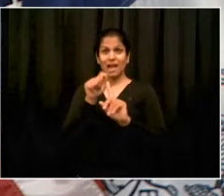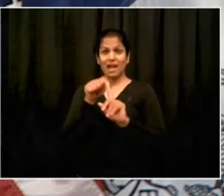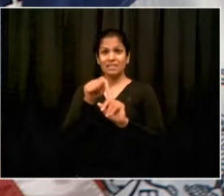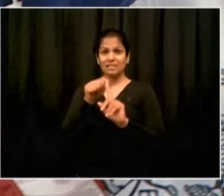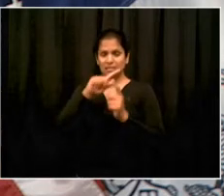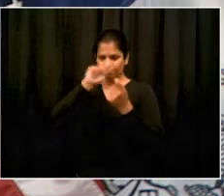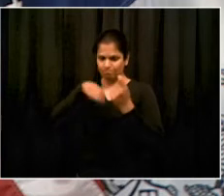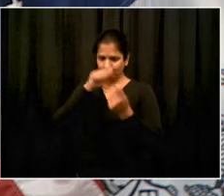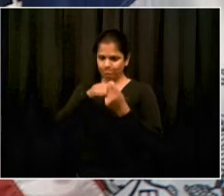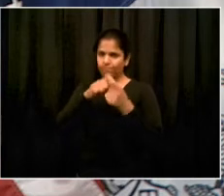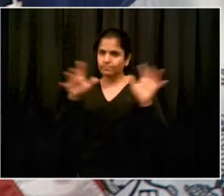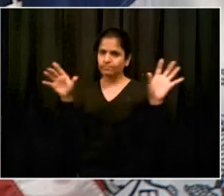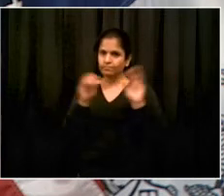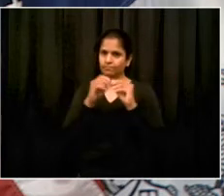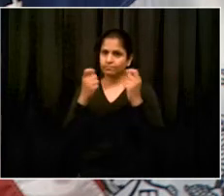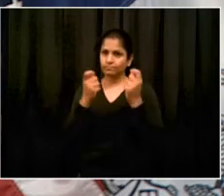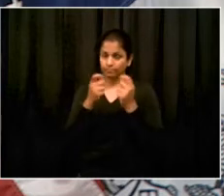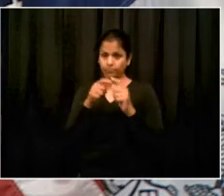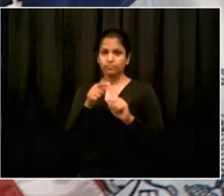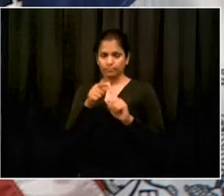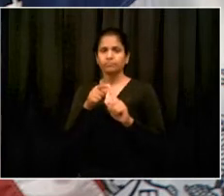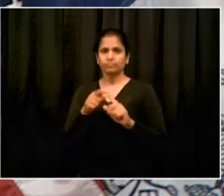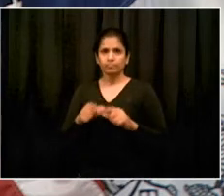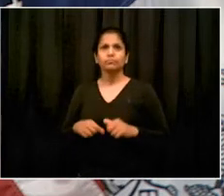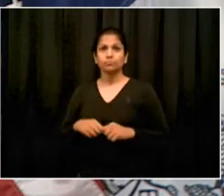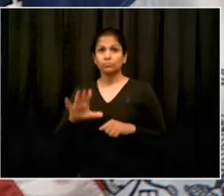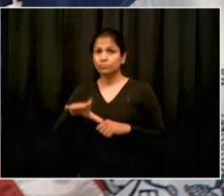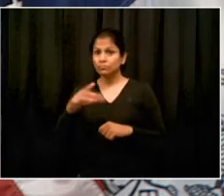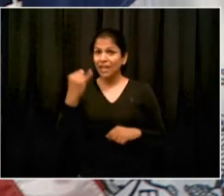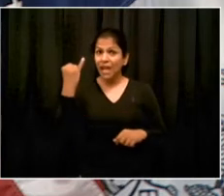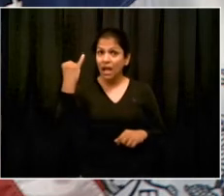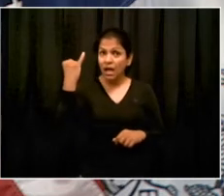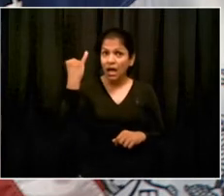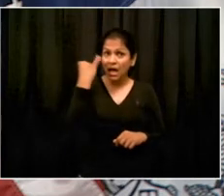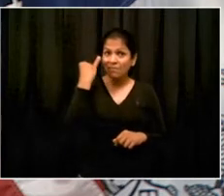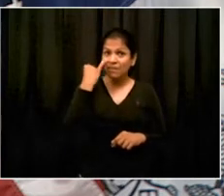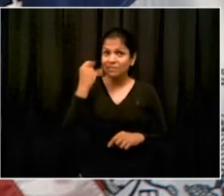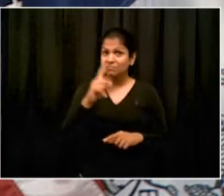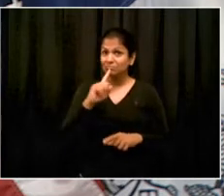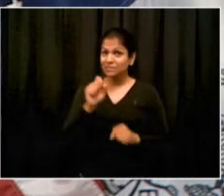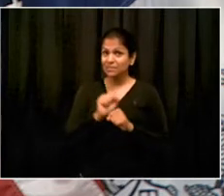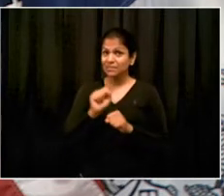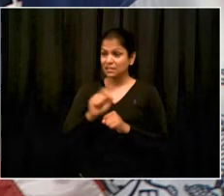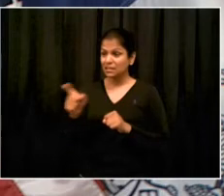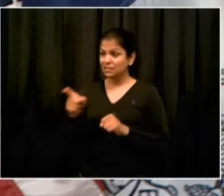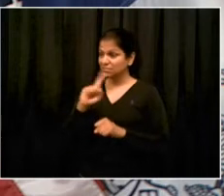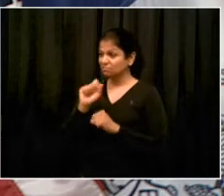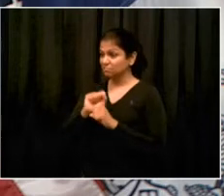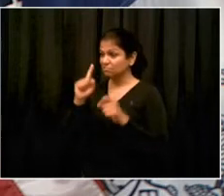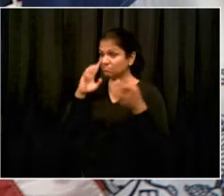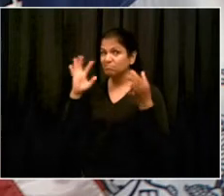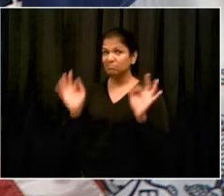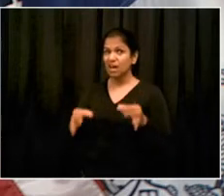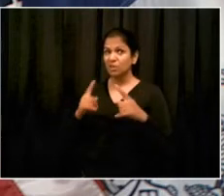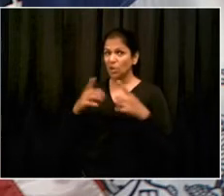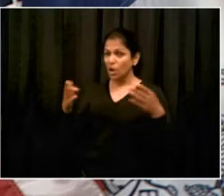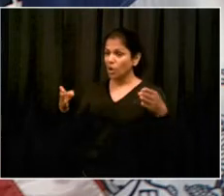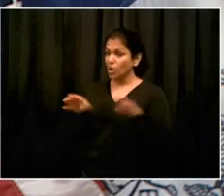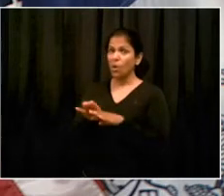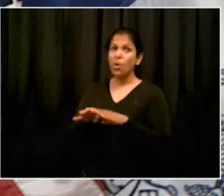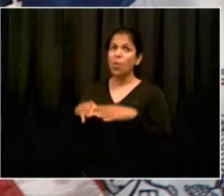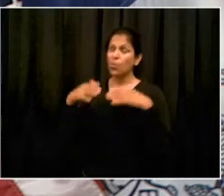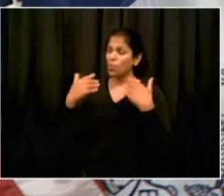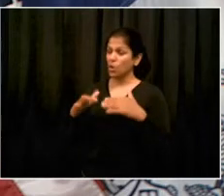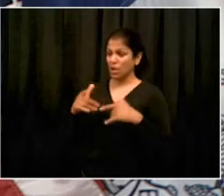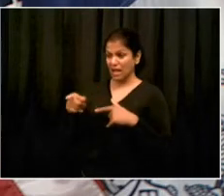momentous decision, obviously, and we wanted it to be based on consistent information. So from the very beginning, I said 7-day rolling